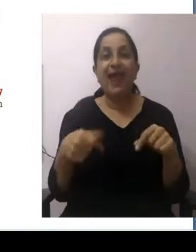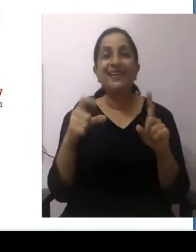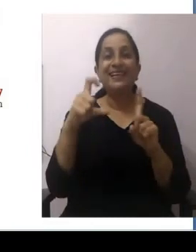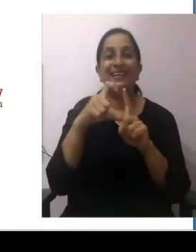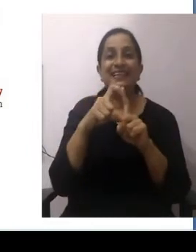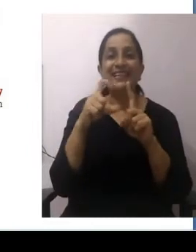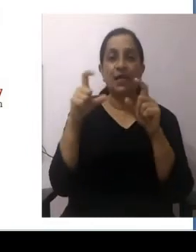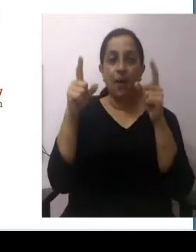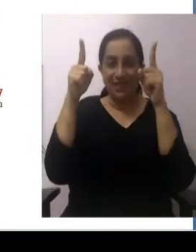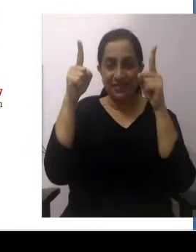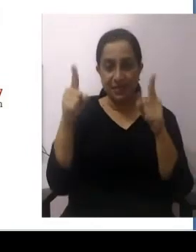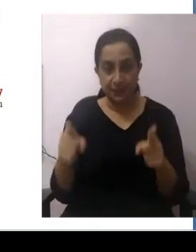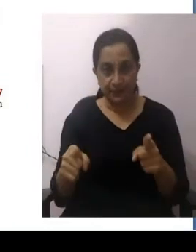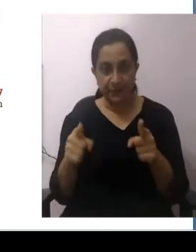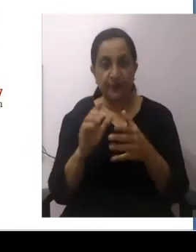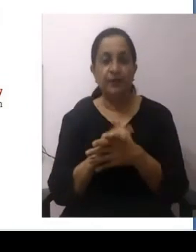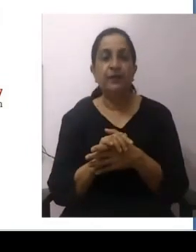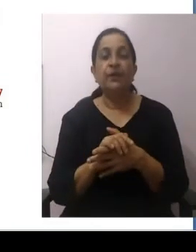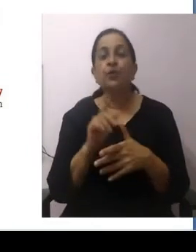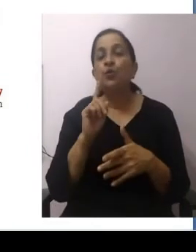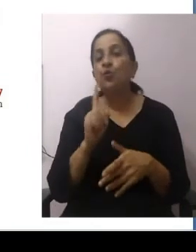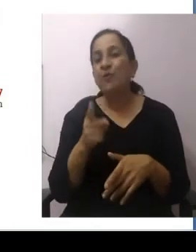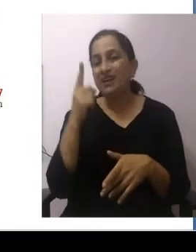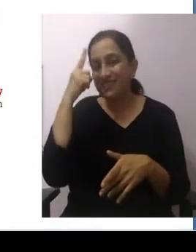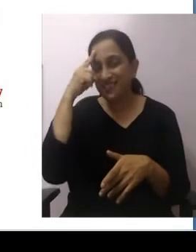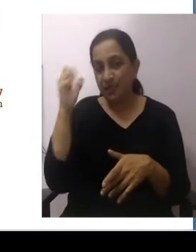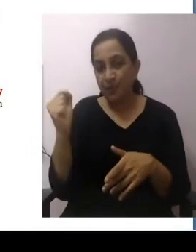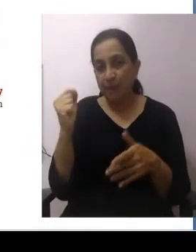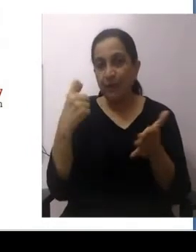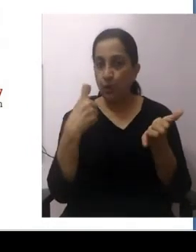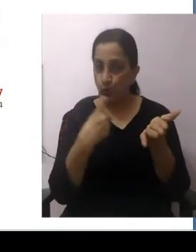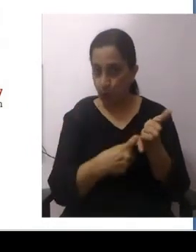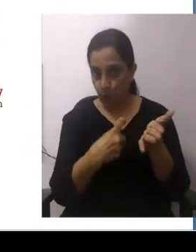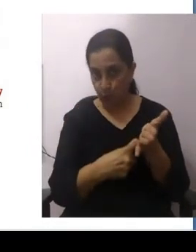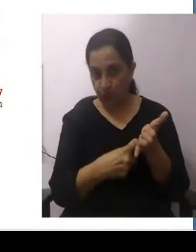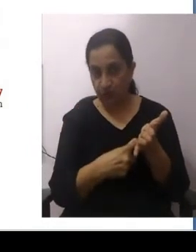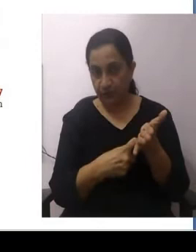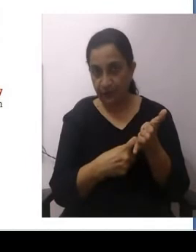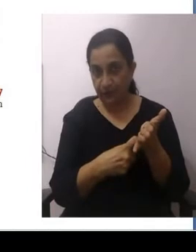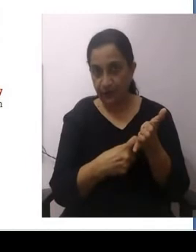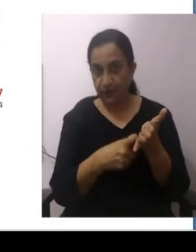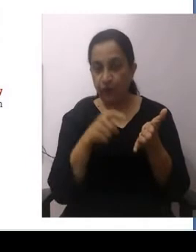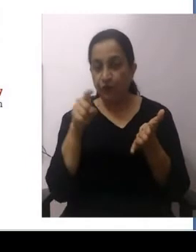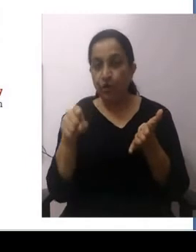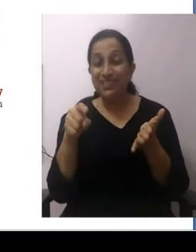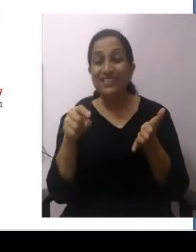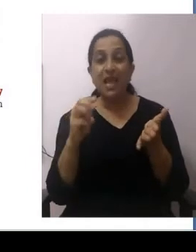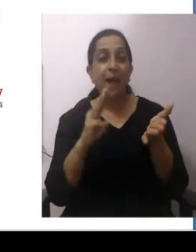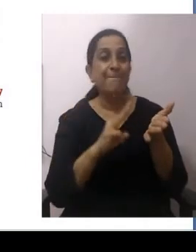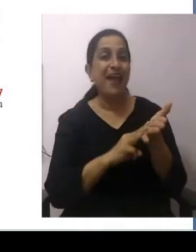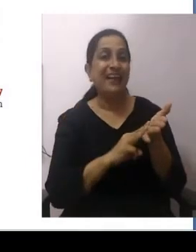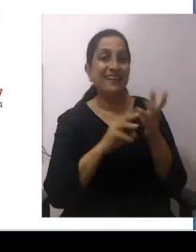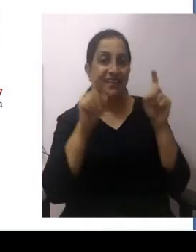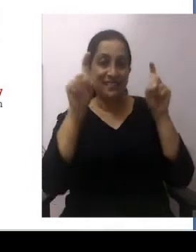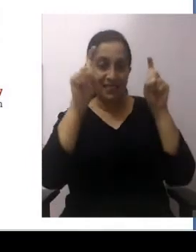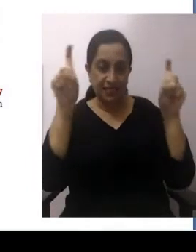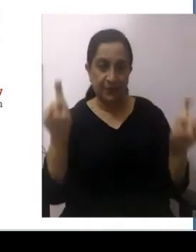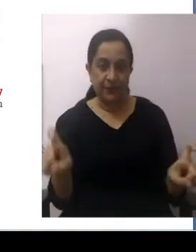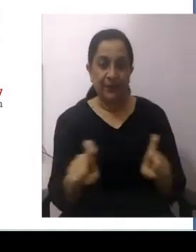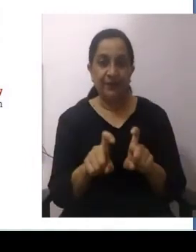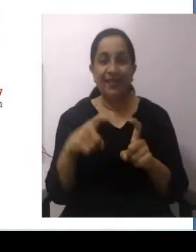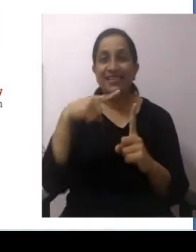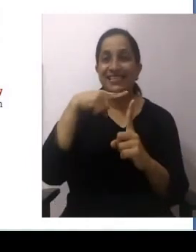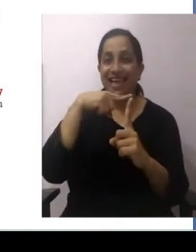determinants. You have to remember some rules on matrices. That is,